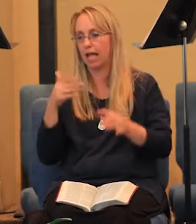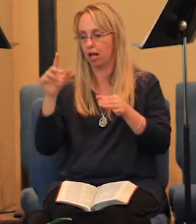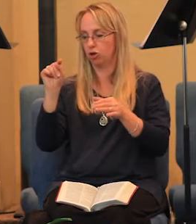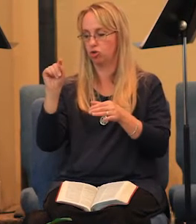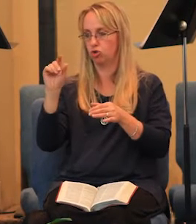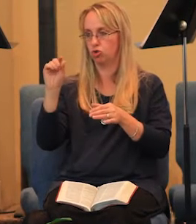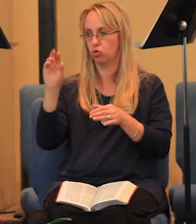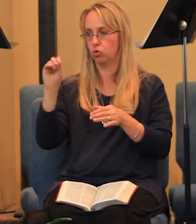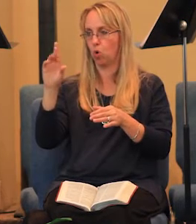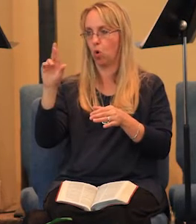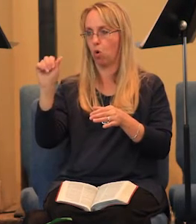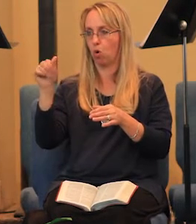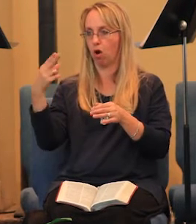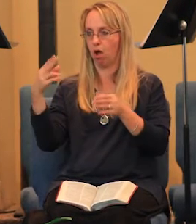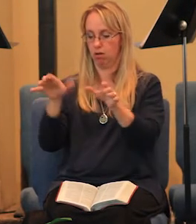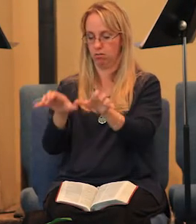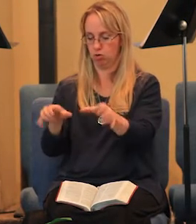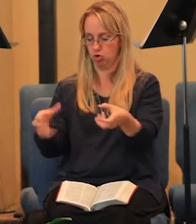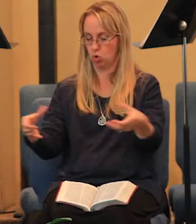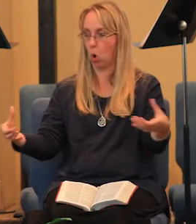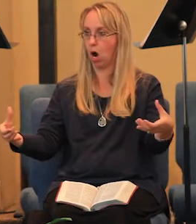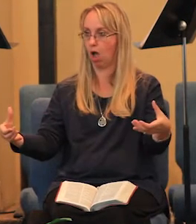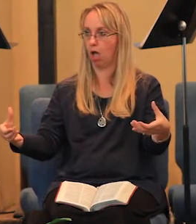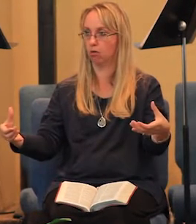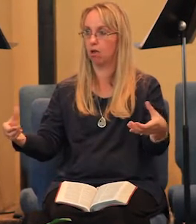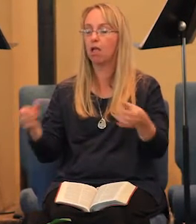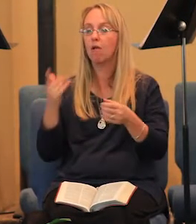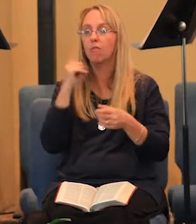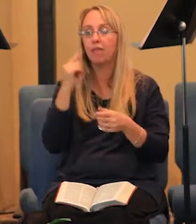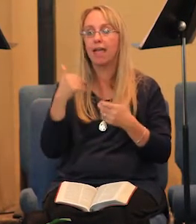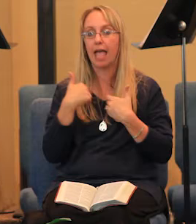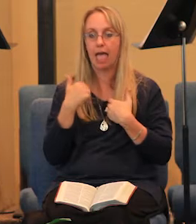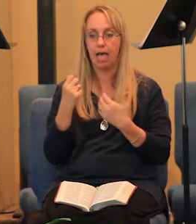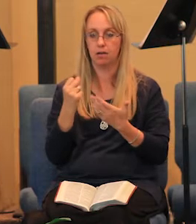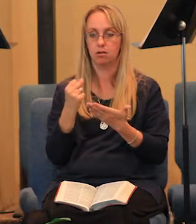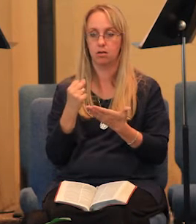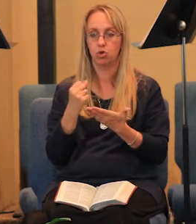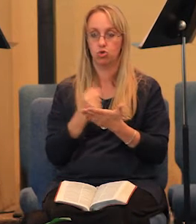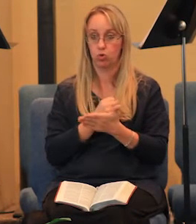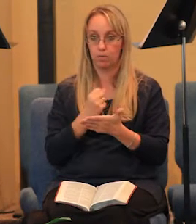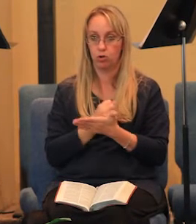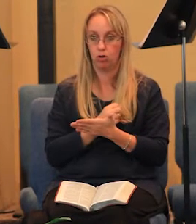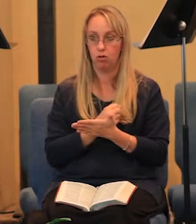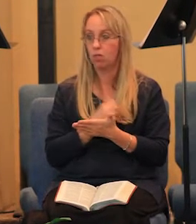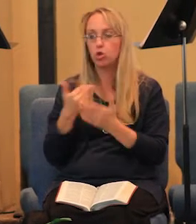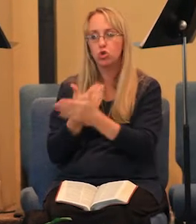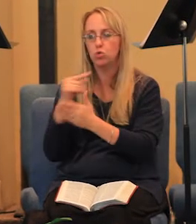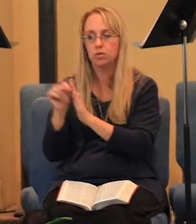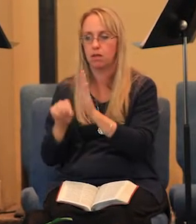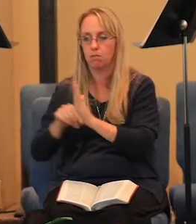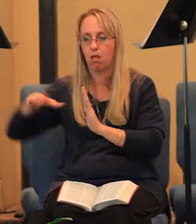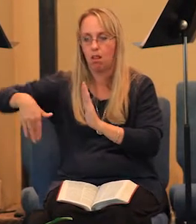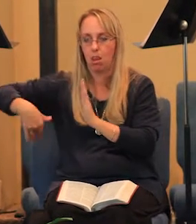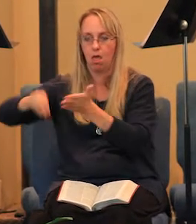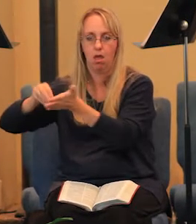Torah. They had Scripture. Not the New Testament. The New Testament hasn't been written yet.